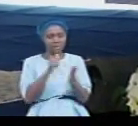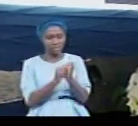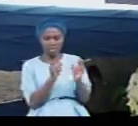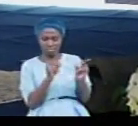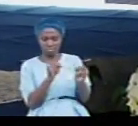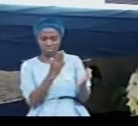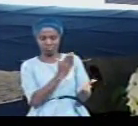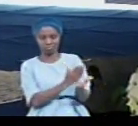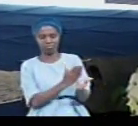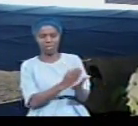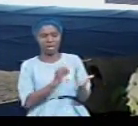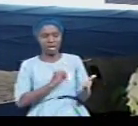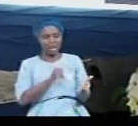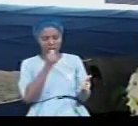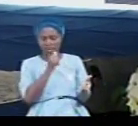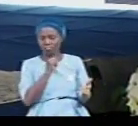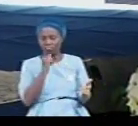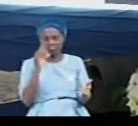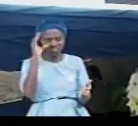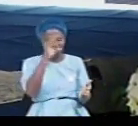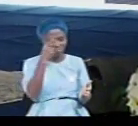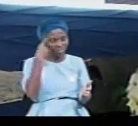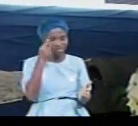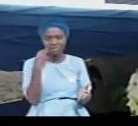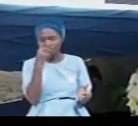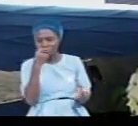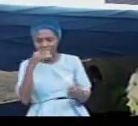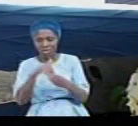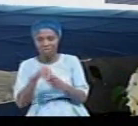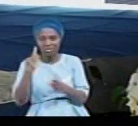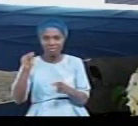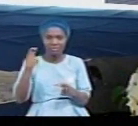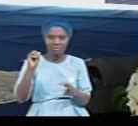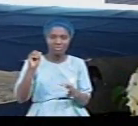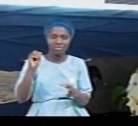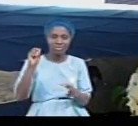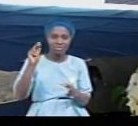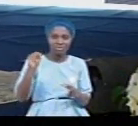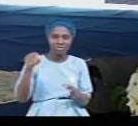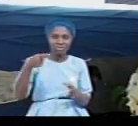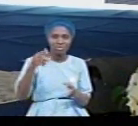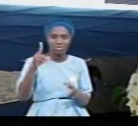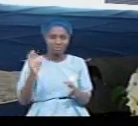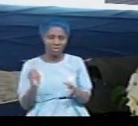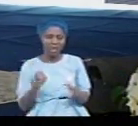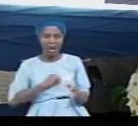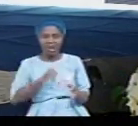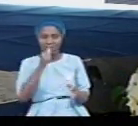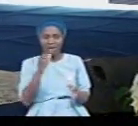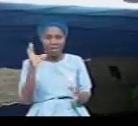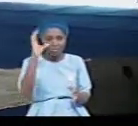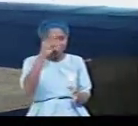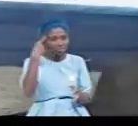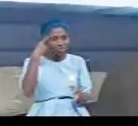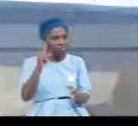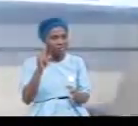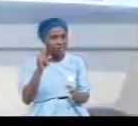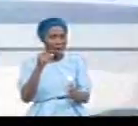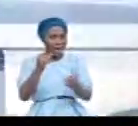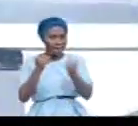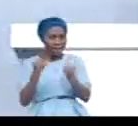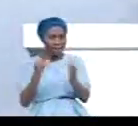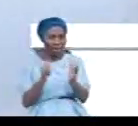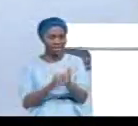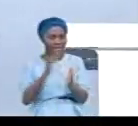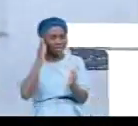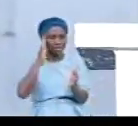speaking in tongues. I'm looking for power. The power that will bulldoze everything before